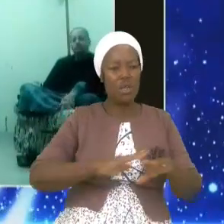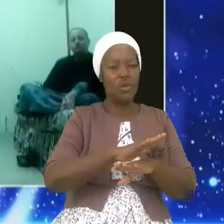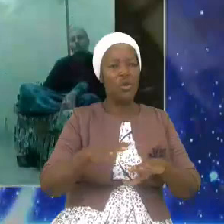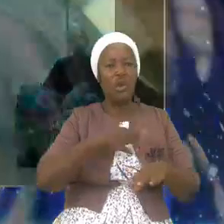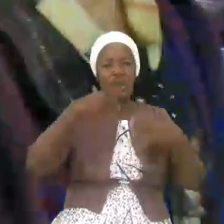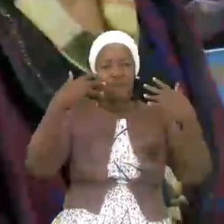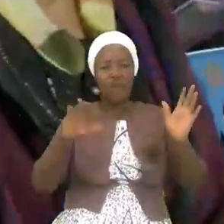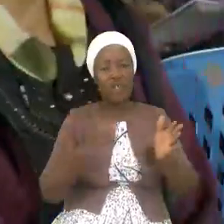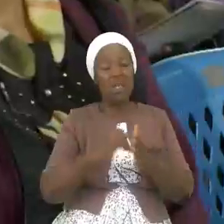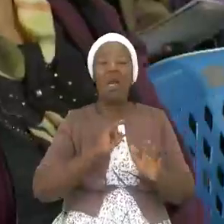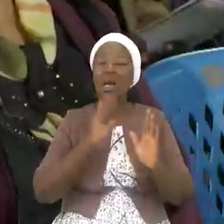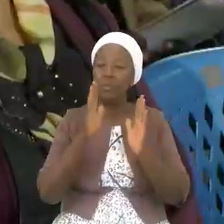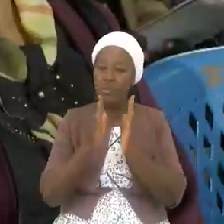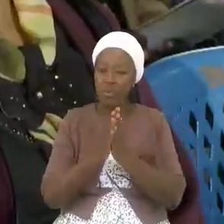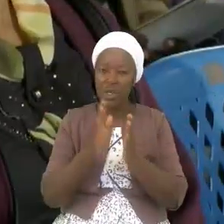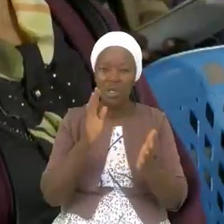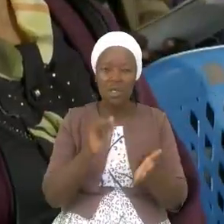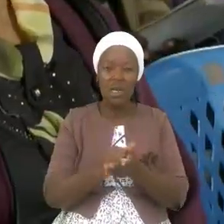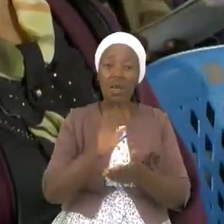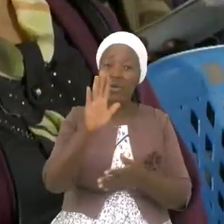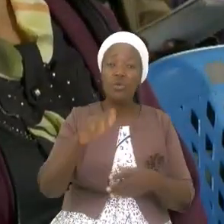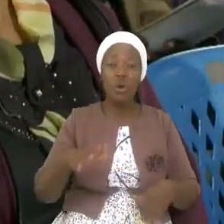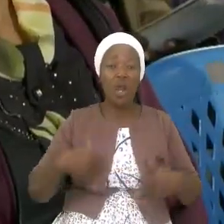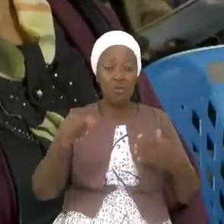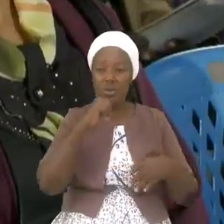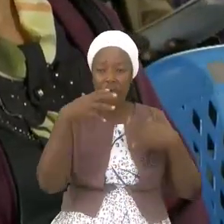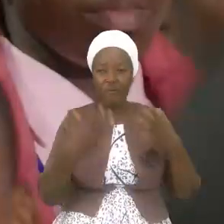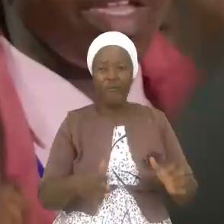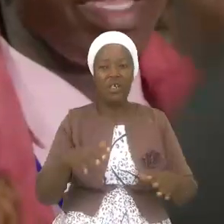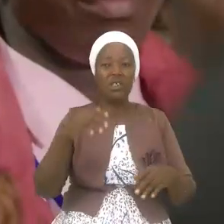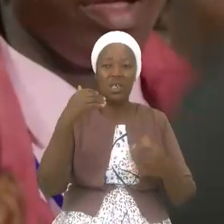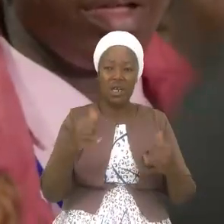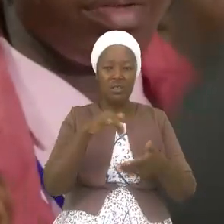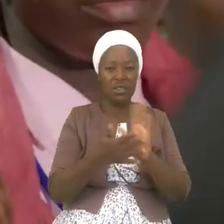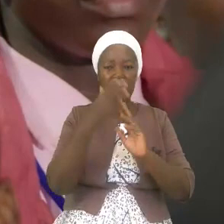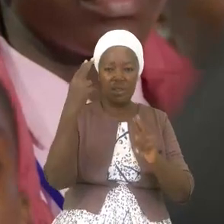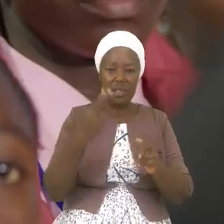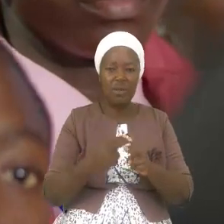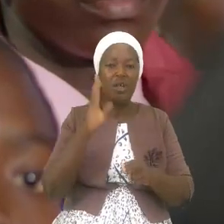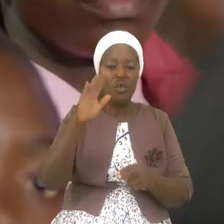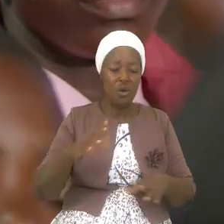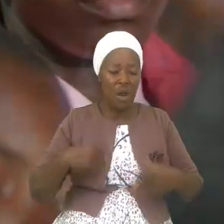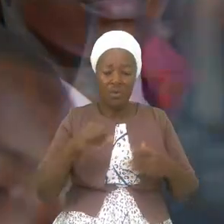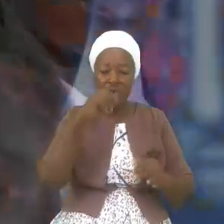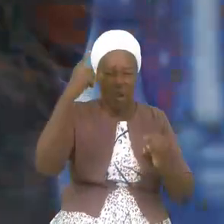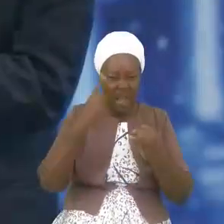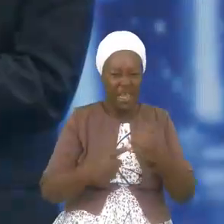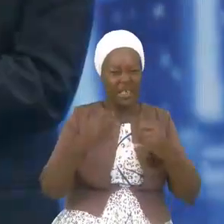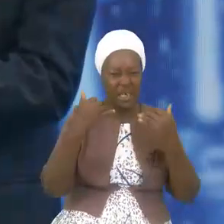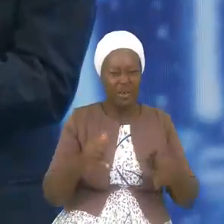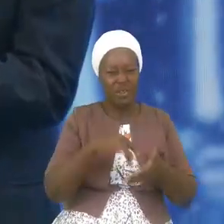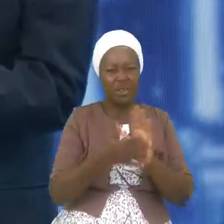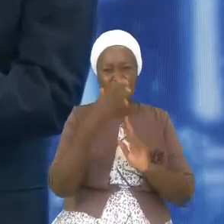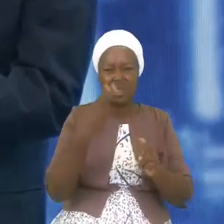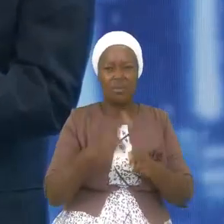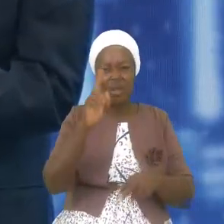now. I pray your kingdom will not finish now. If you connect with the God of heaven,